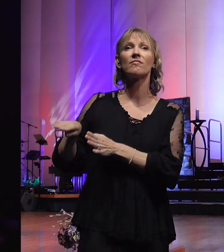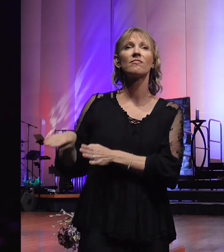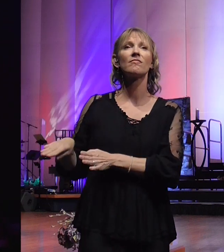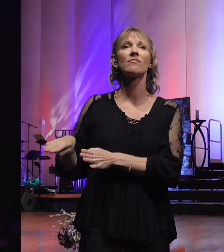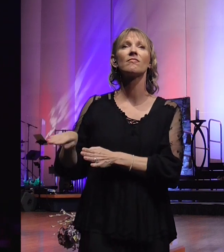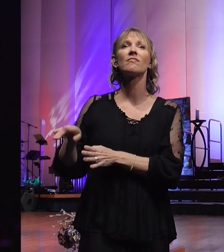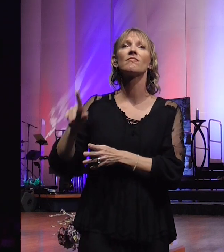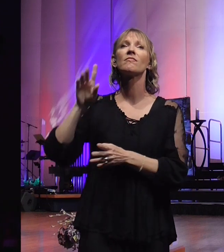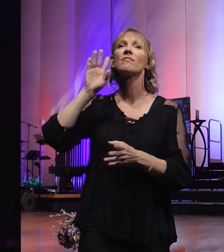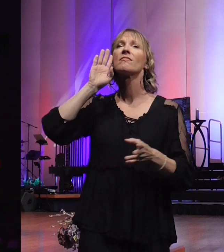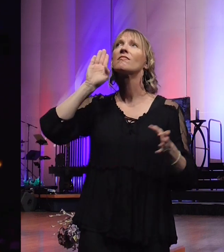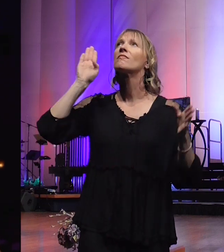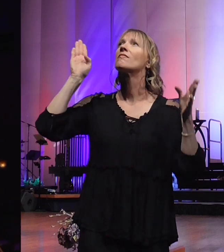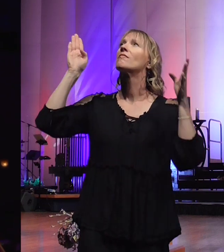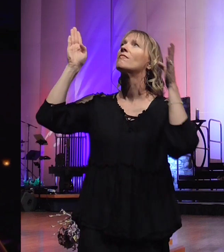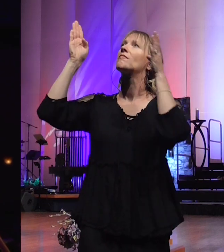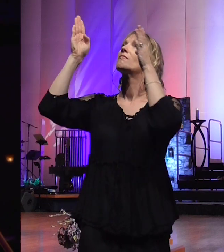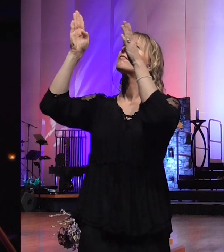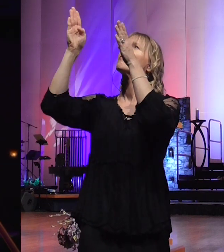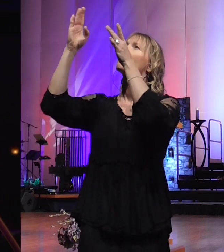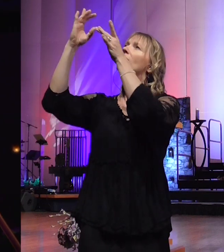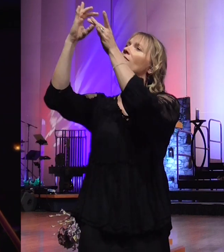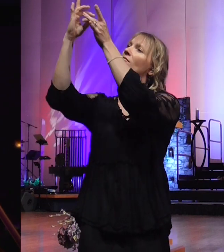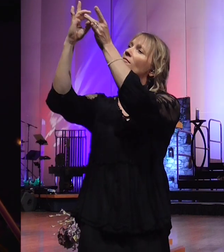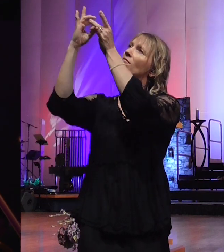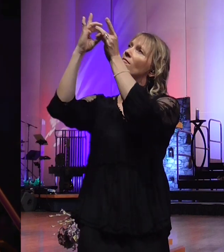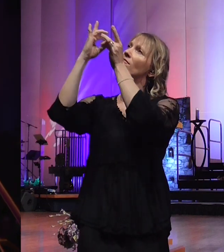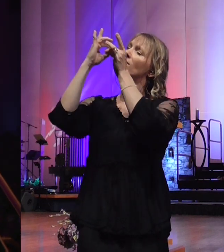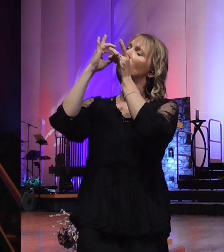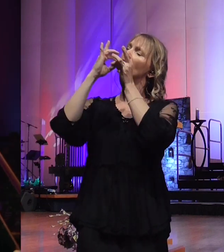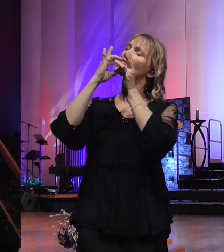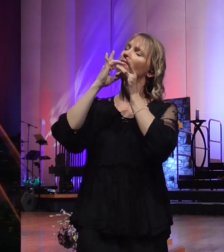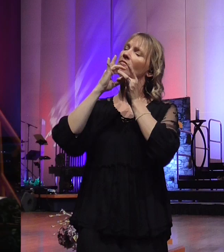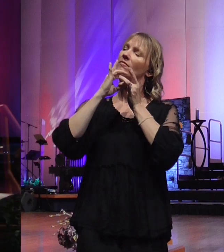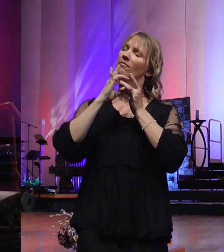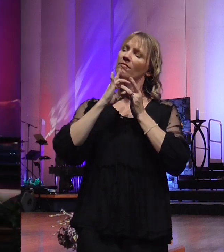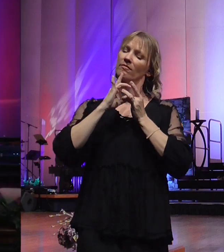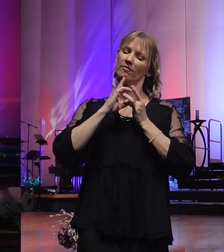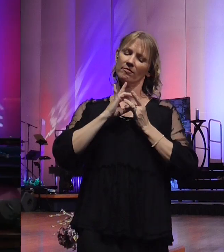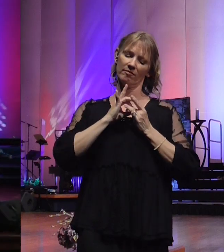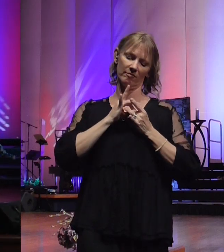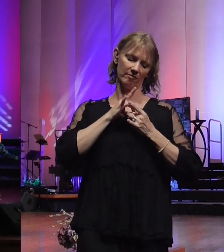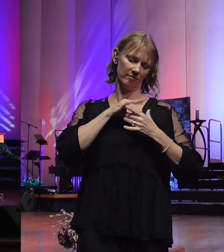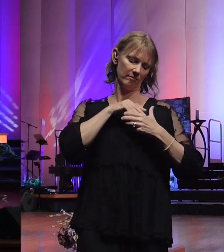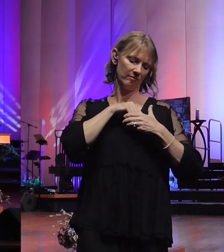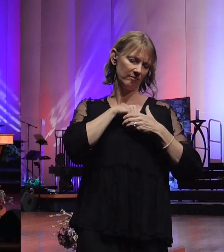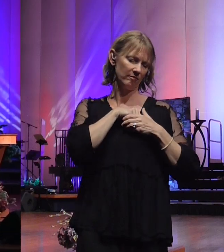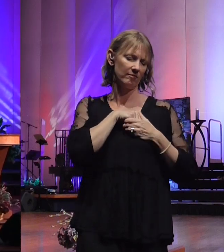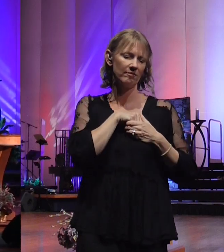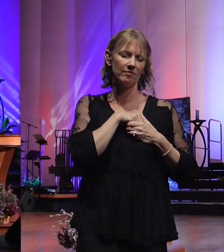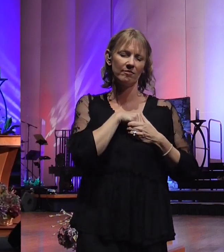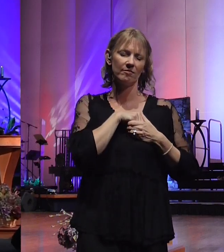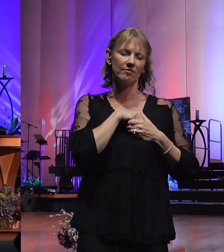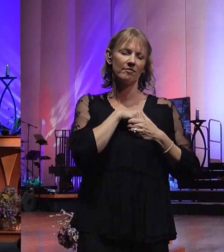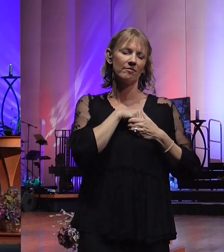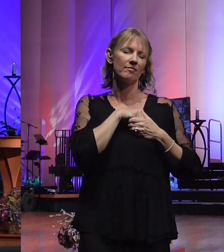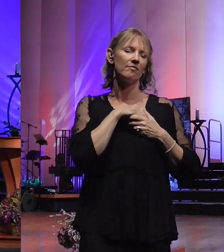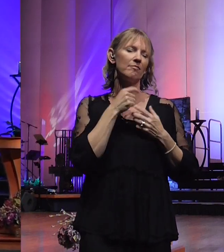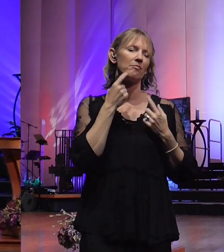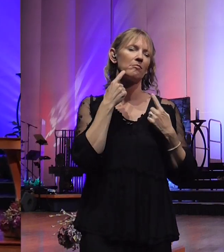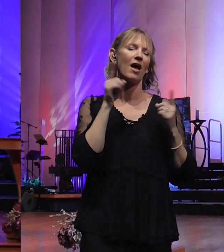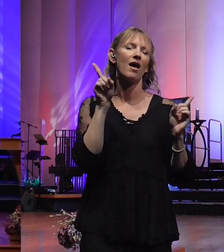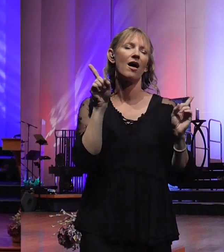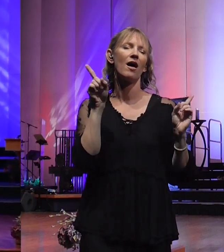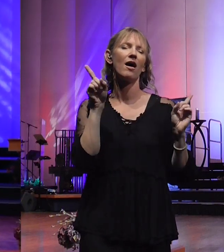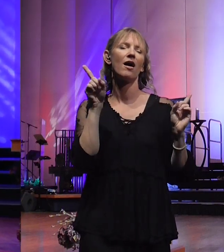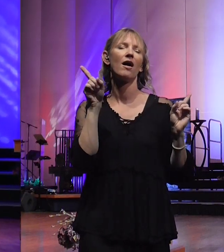Make you mine, take you into my heart at last.